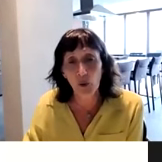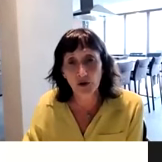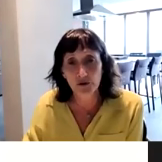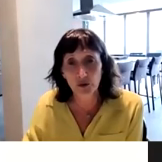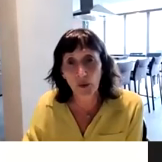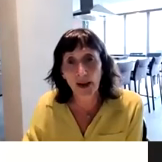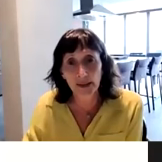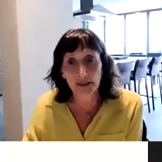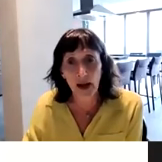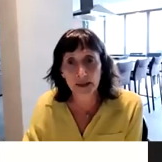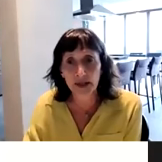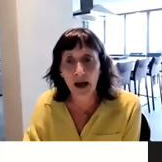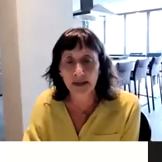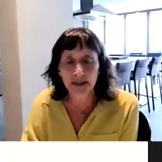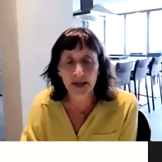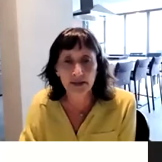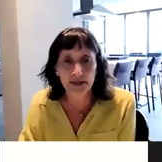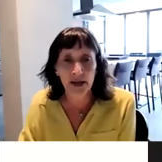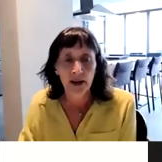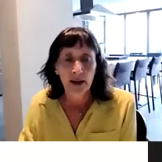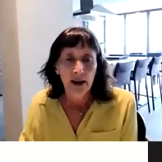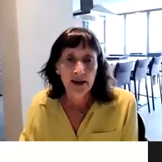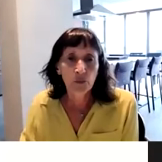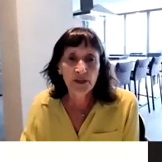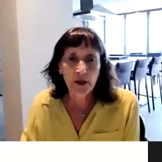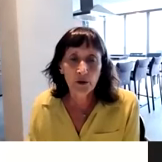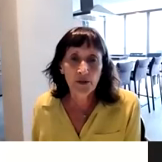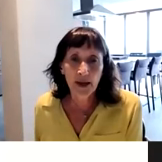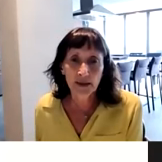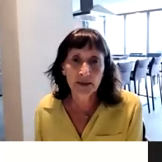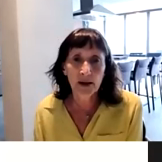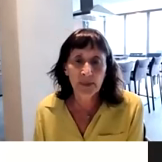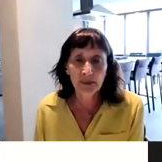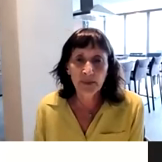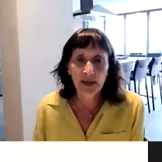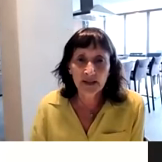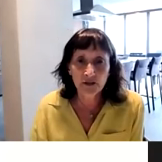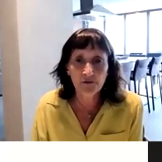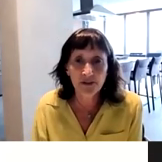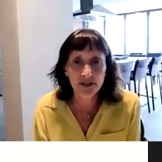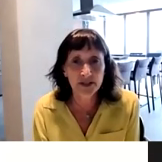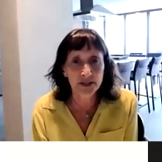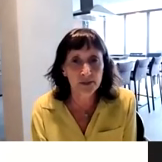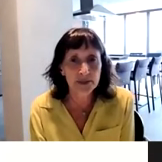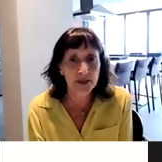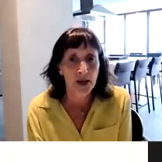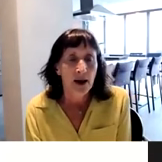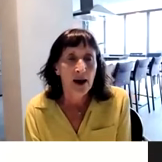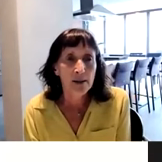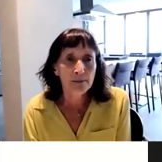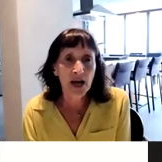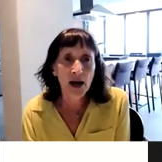really important to recognize context. And we know that in many service